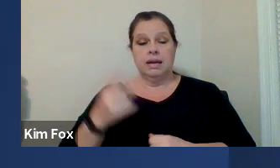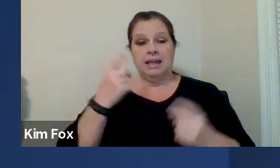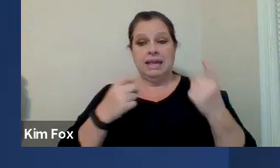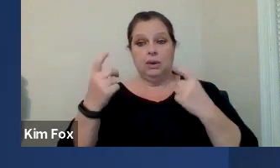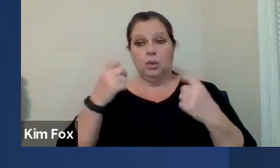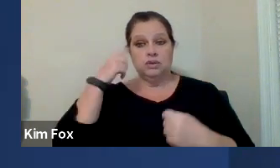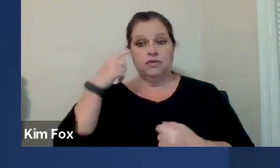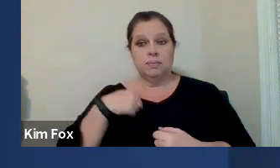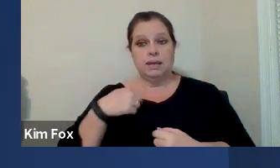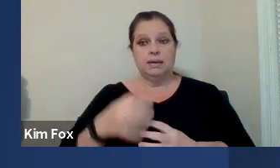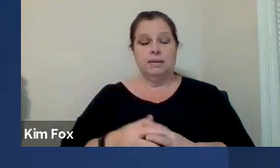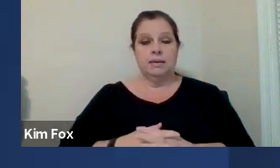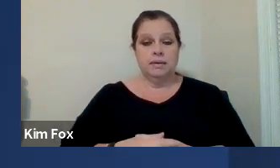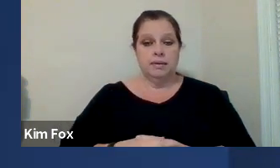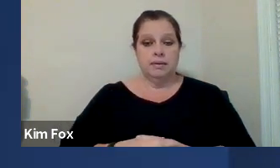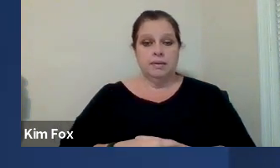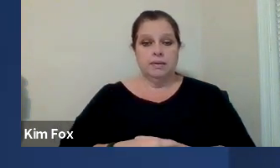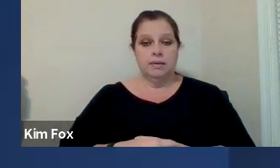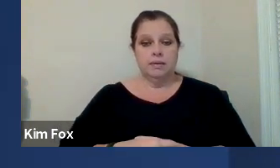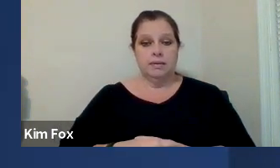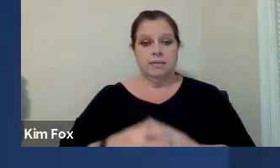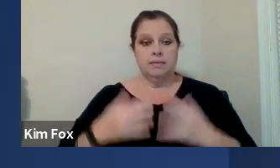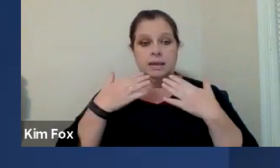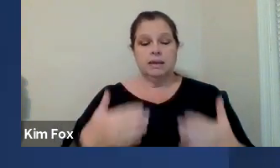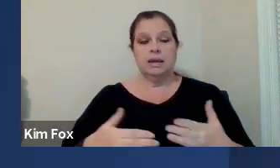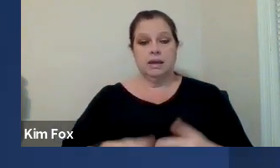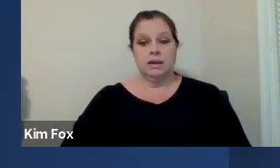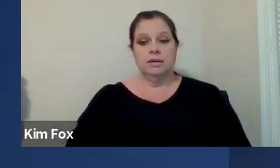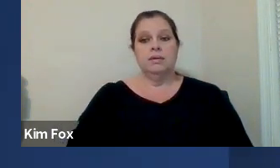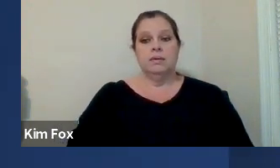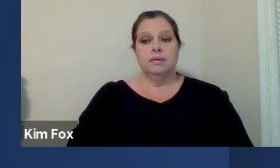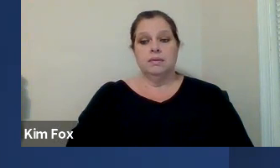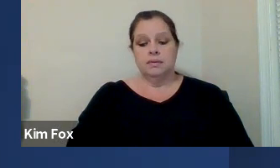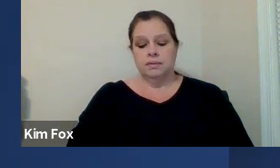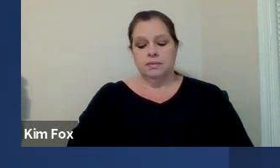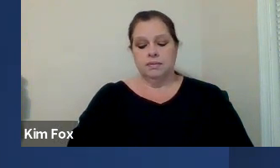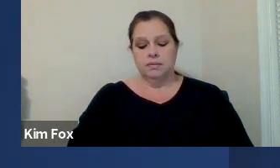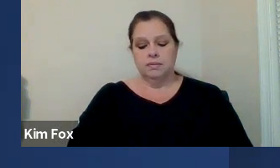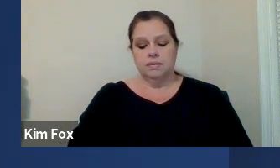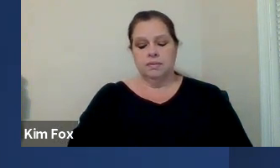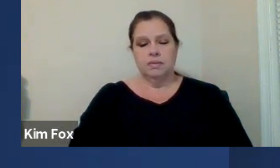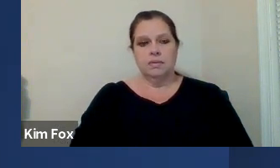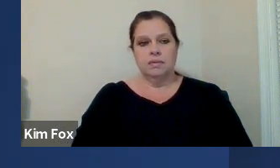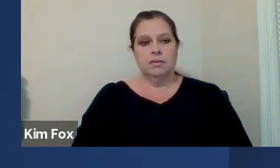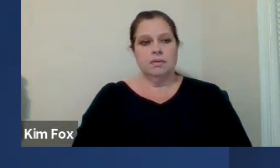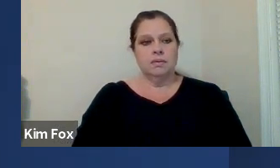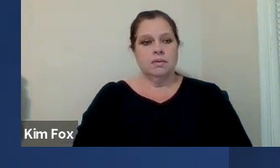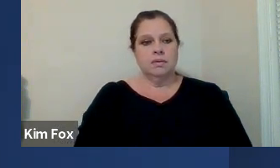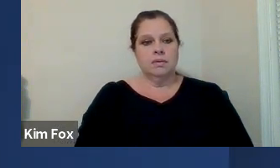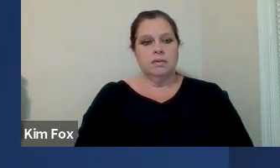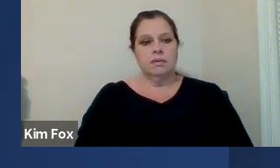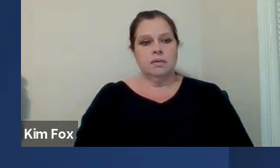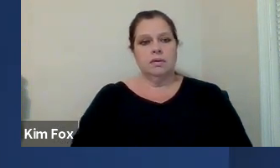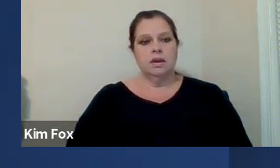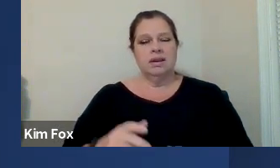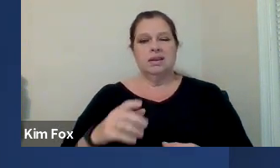me. Thank you so much, Mrs. Davila. I do have some questions. The first one that came in for you, you addressed it somewhat,